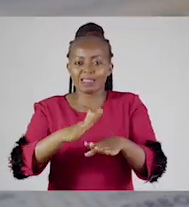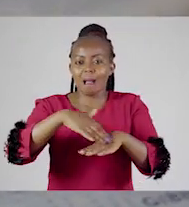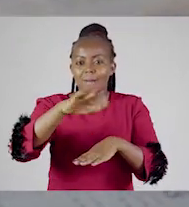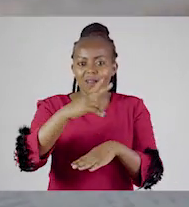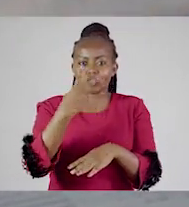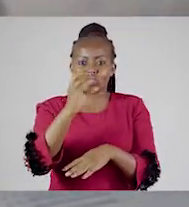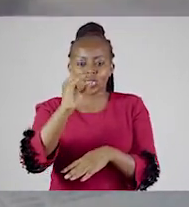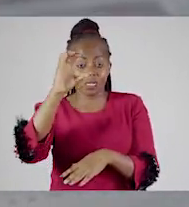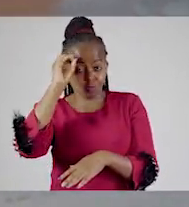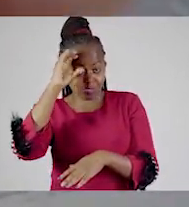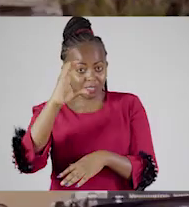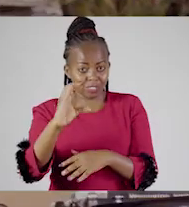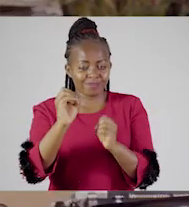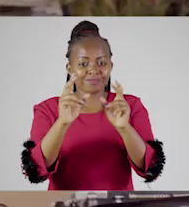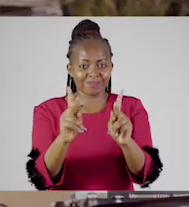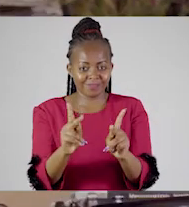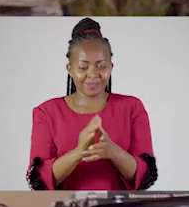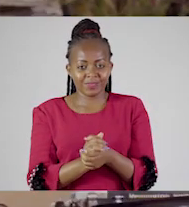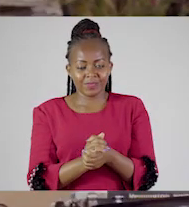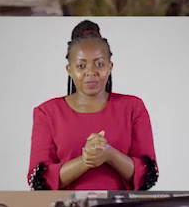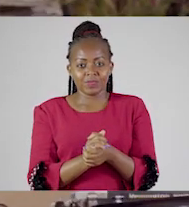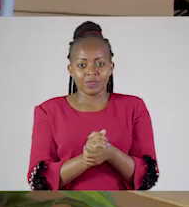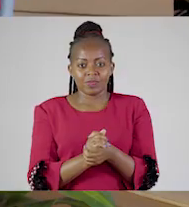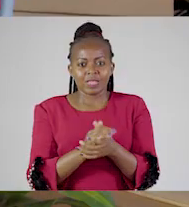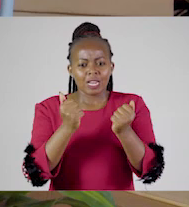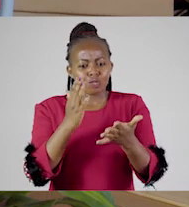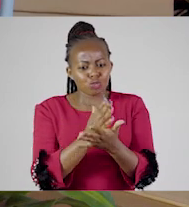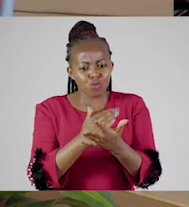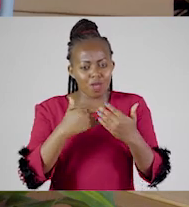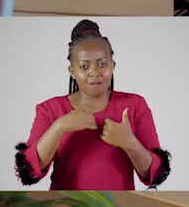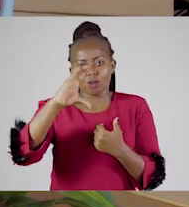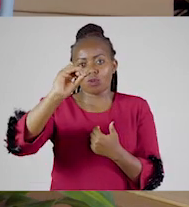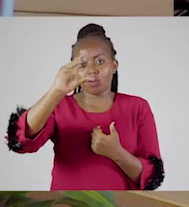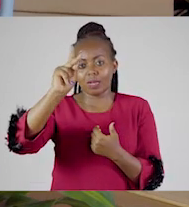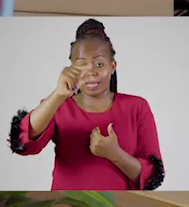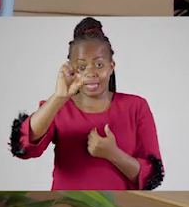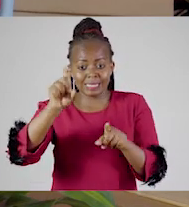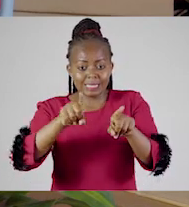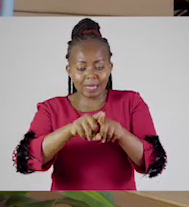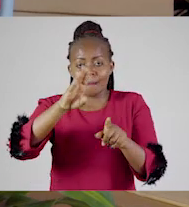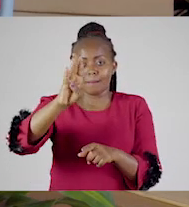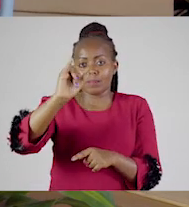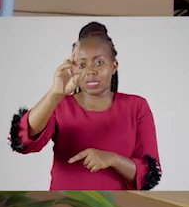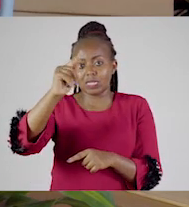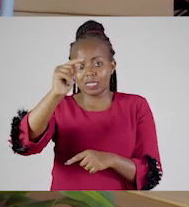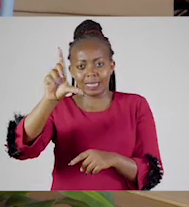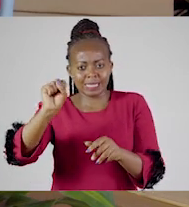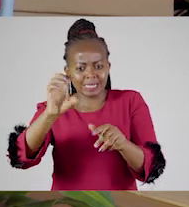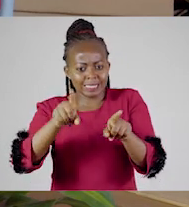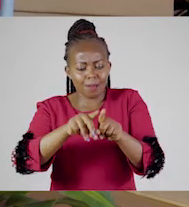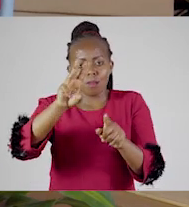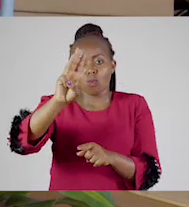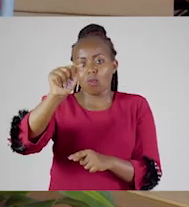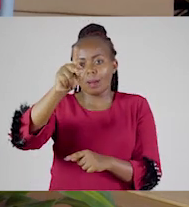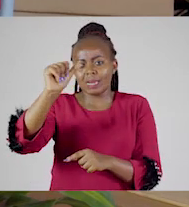above 20 degrees Celsius. Yeah. Okay. Yeah. So we've got cockling, brittleness, and warping, which are some signs of